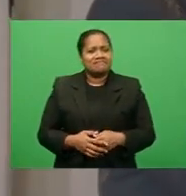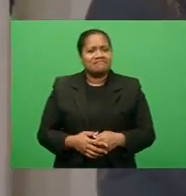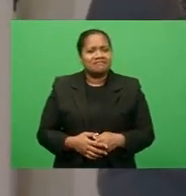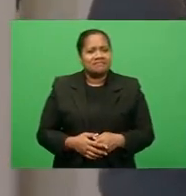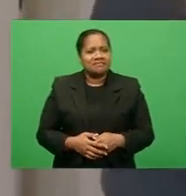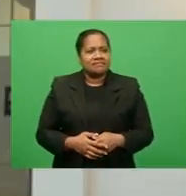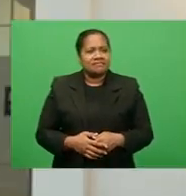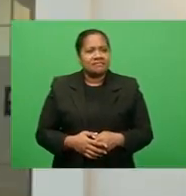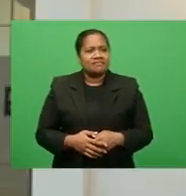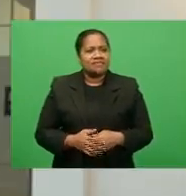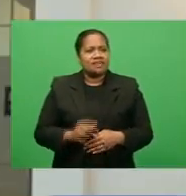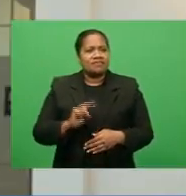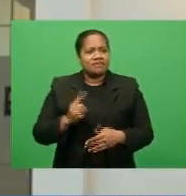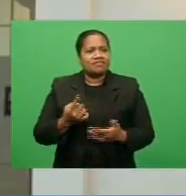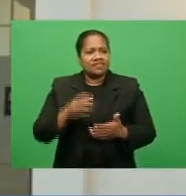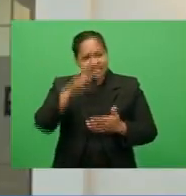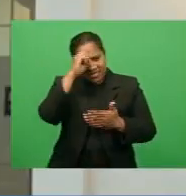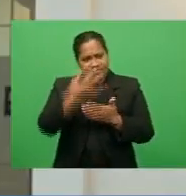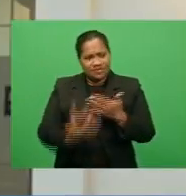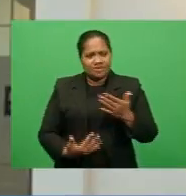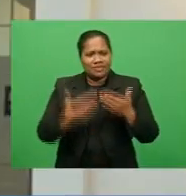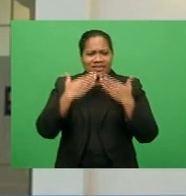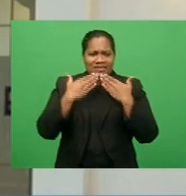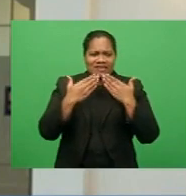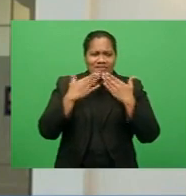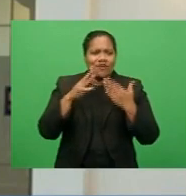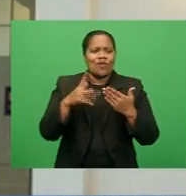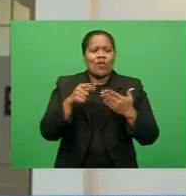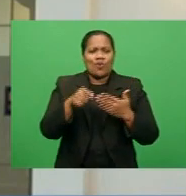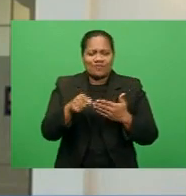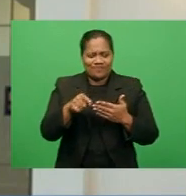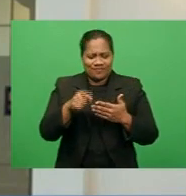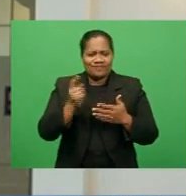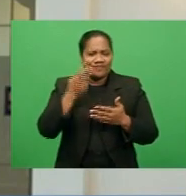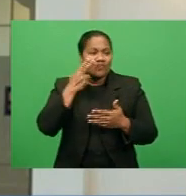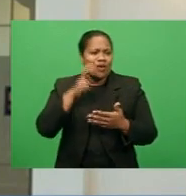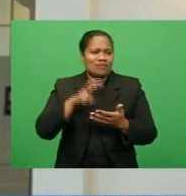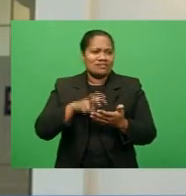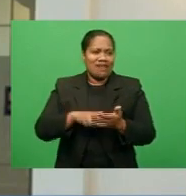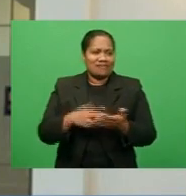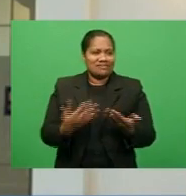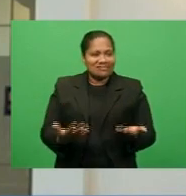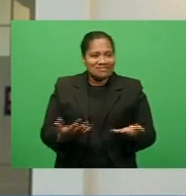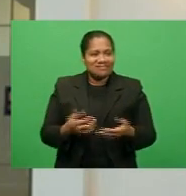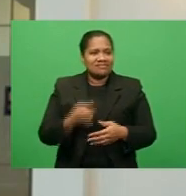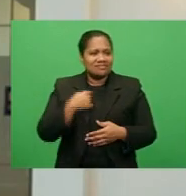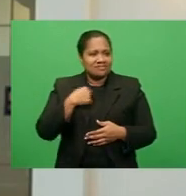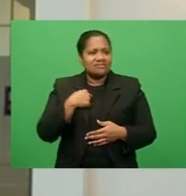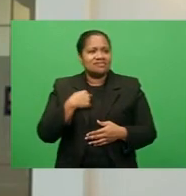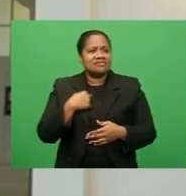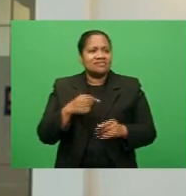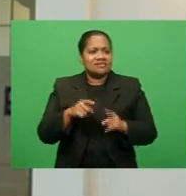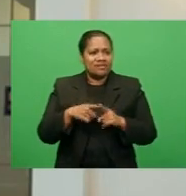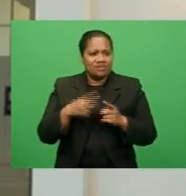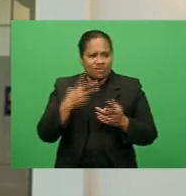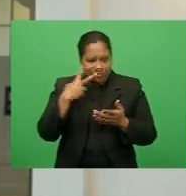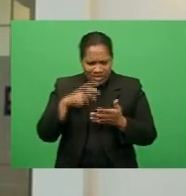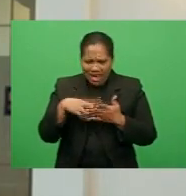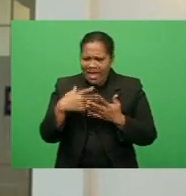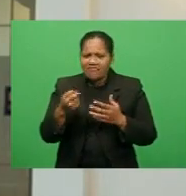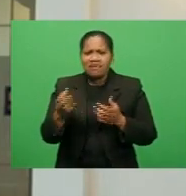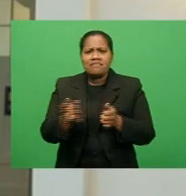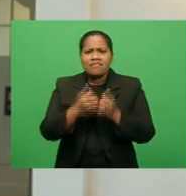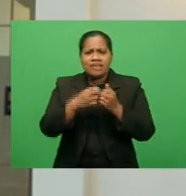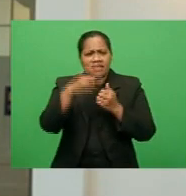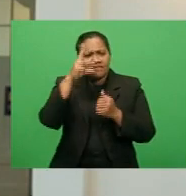but thankful that you are recognized. But I also recognize that there are many Fijians out there who've